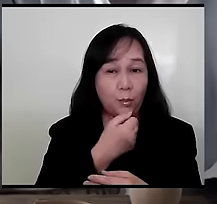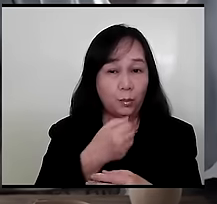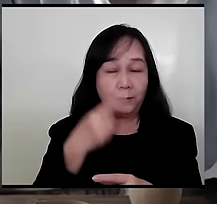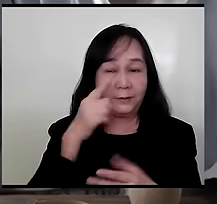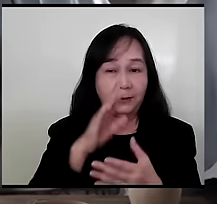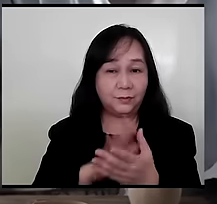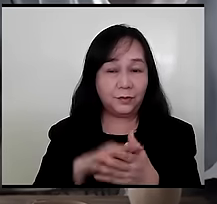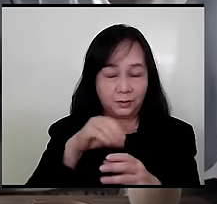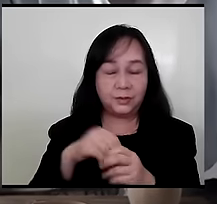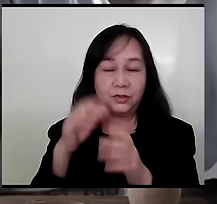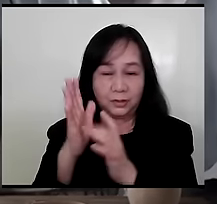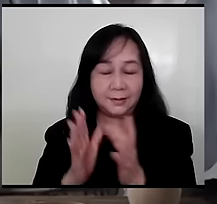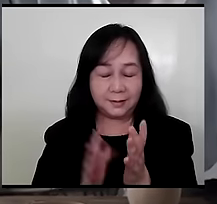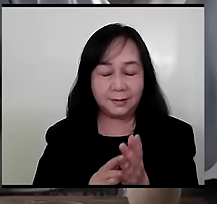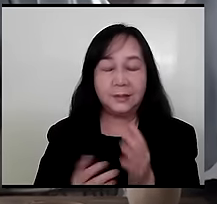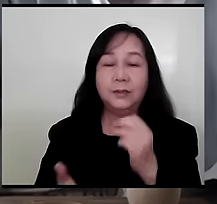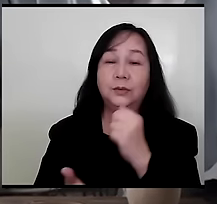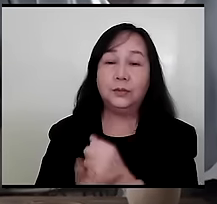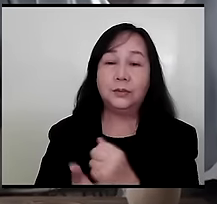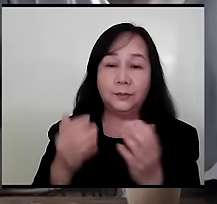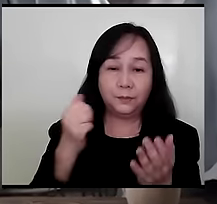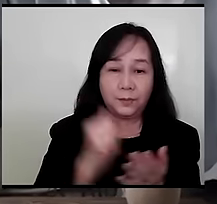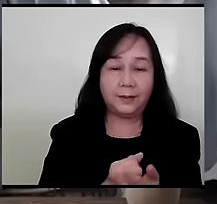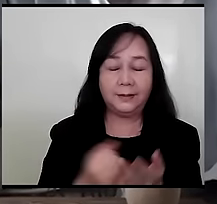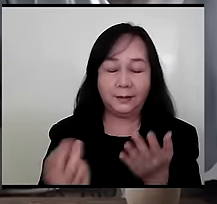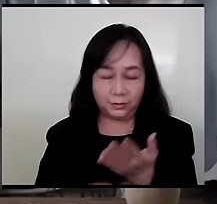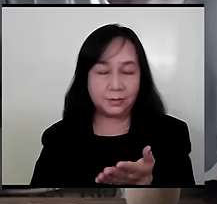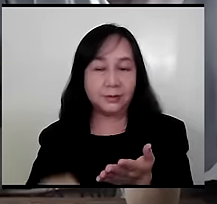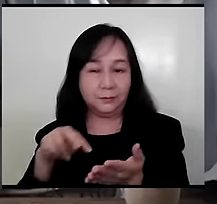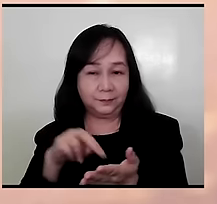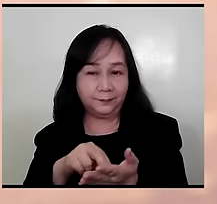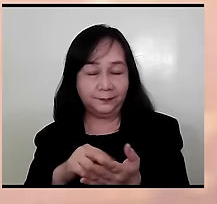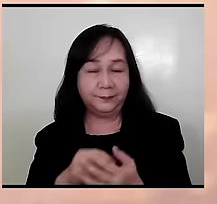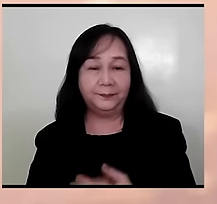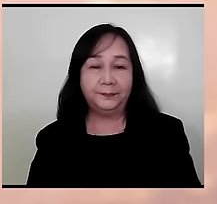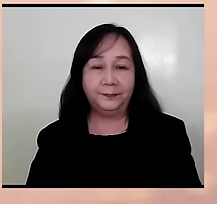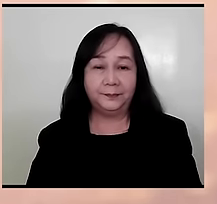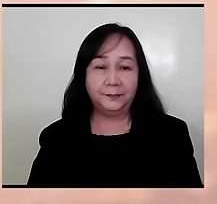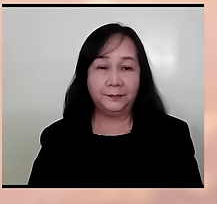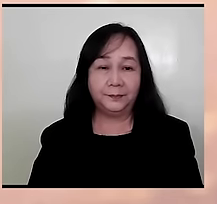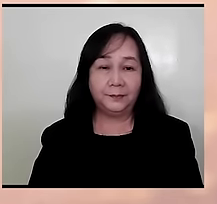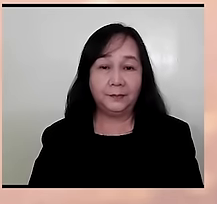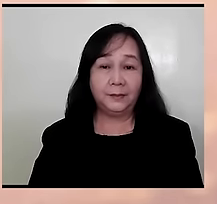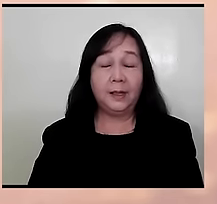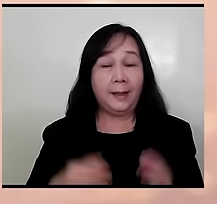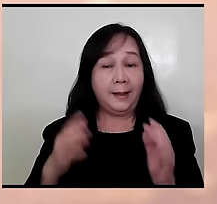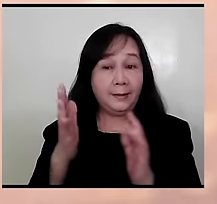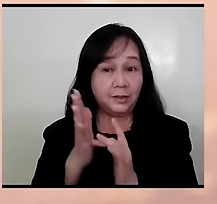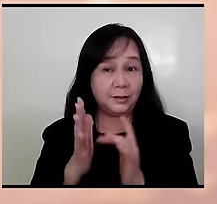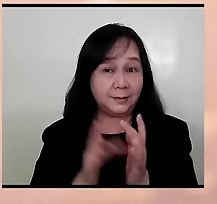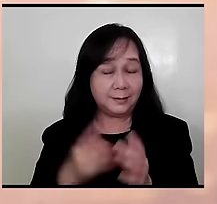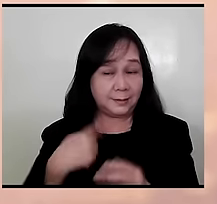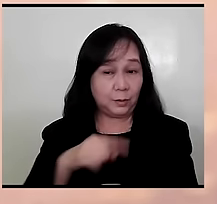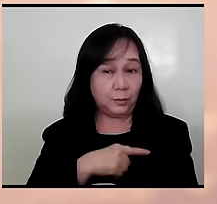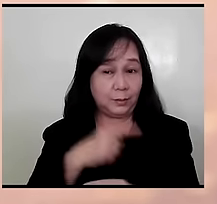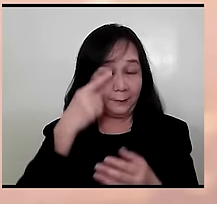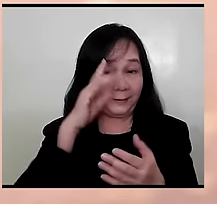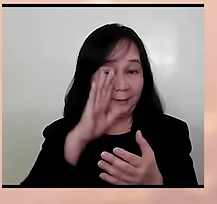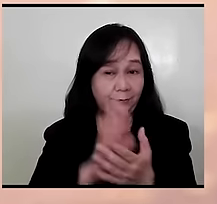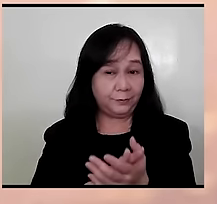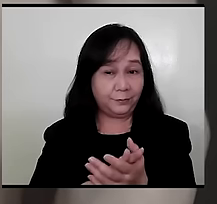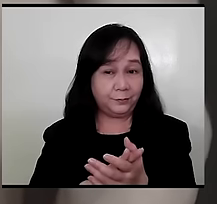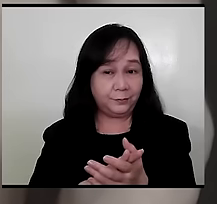Jesus, the crucified and risen one. And the Jesus that we believe in